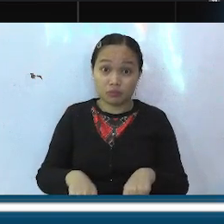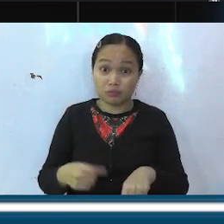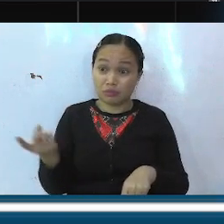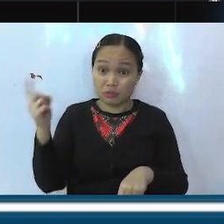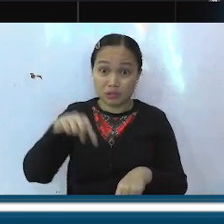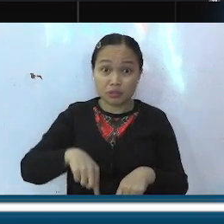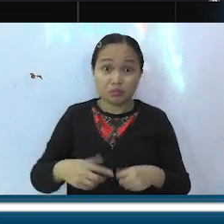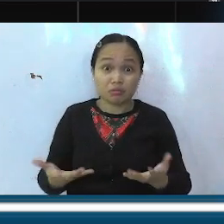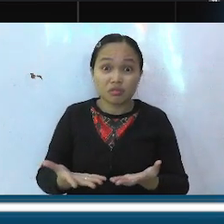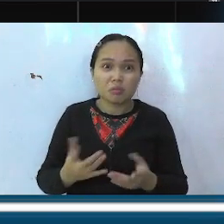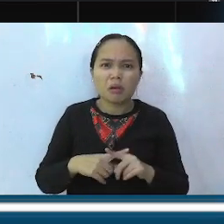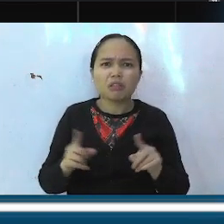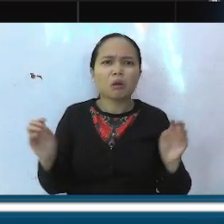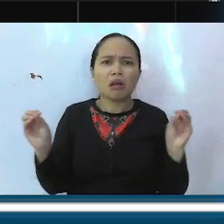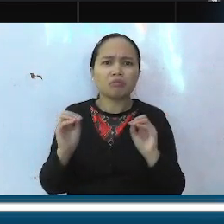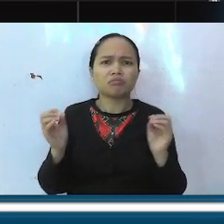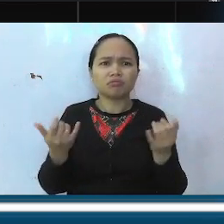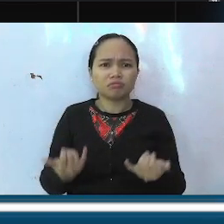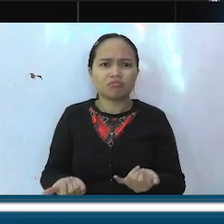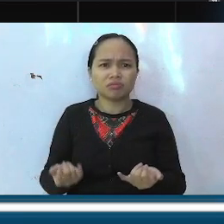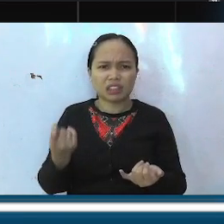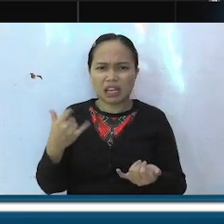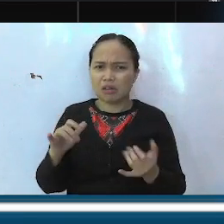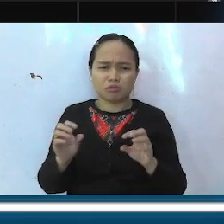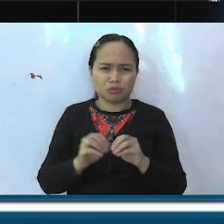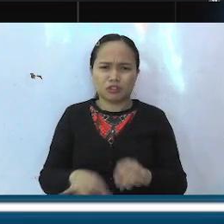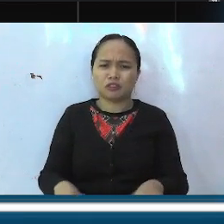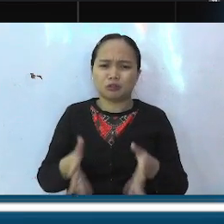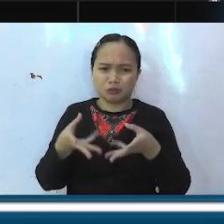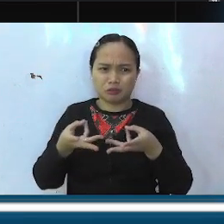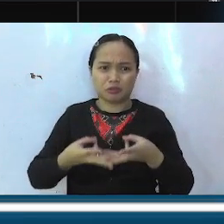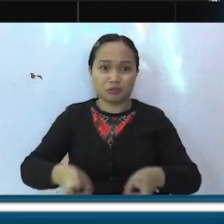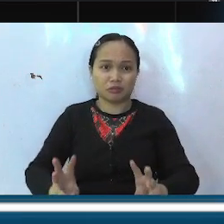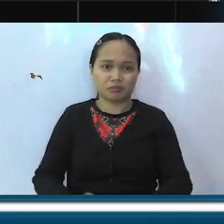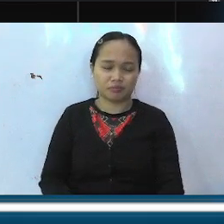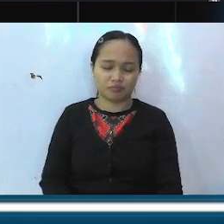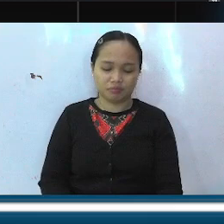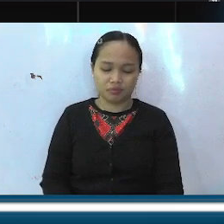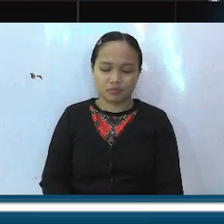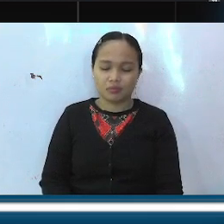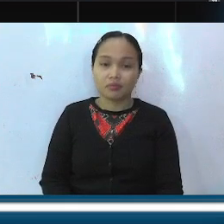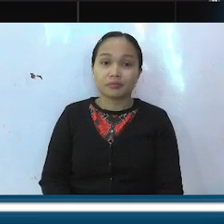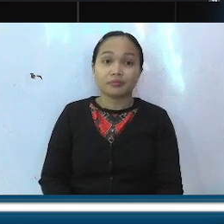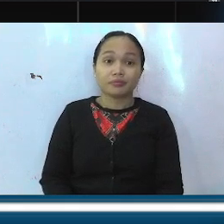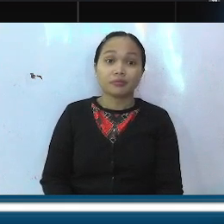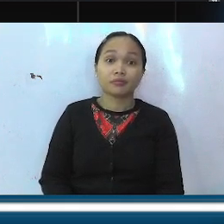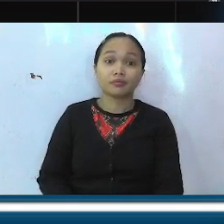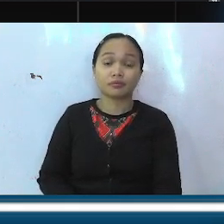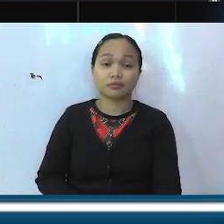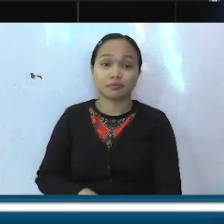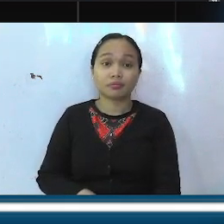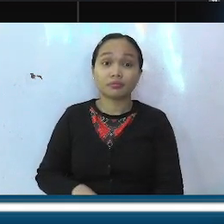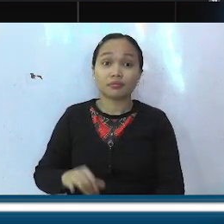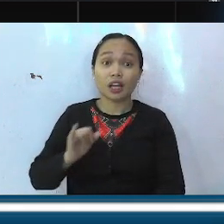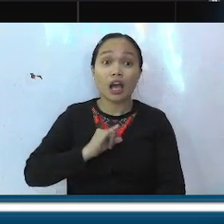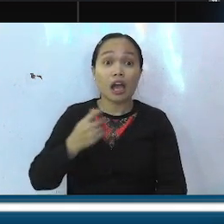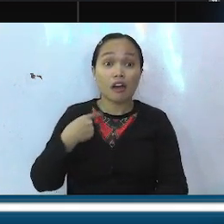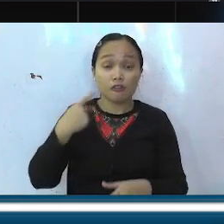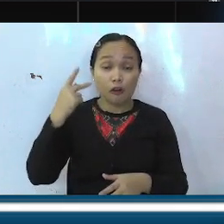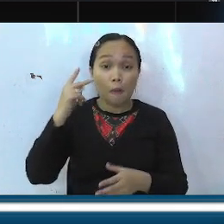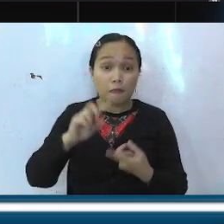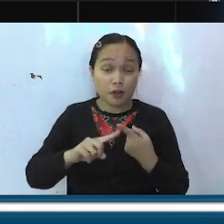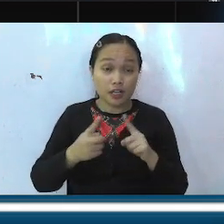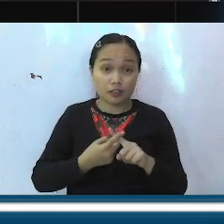wala na rin sila. Wala. They're out of track. You know, it's sad. I have pastor friends that are